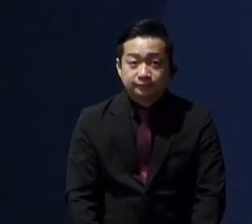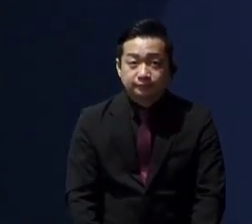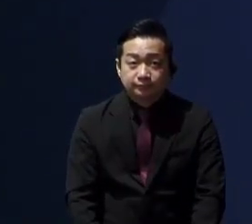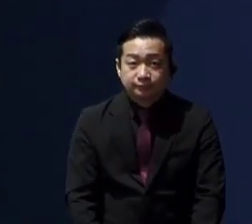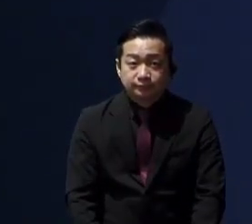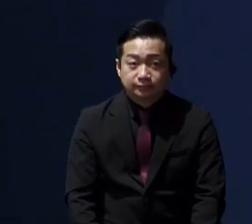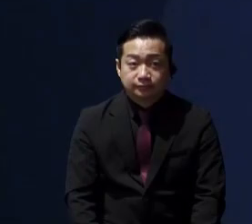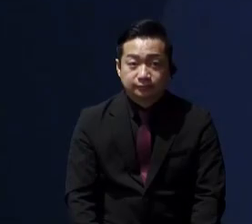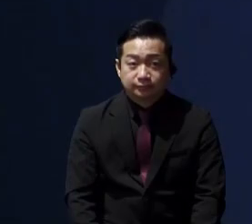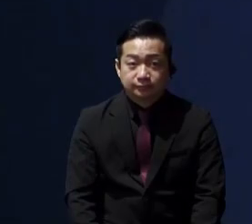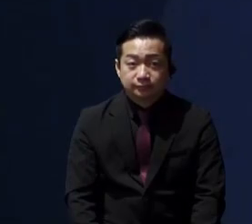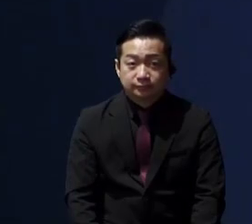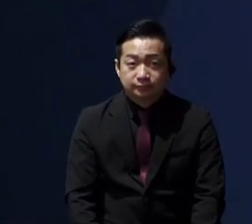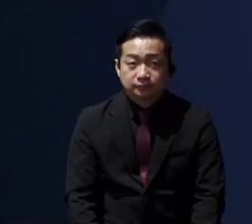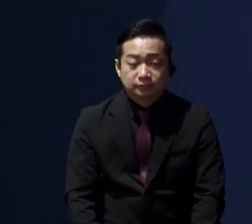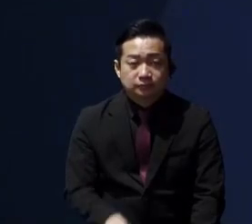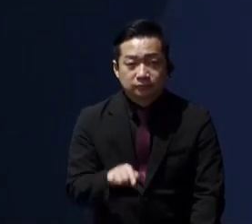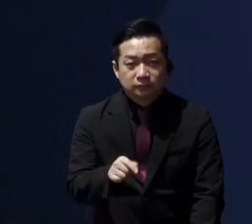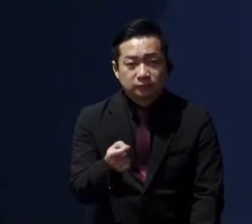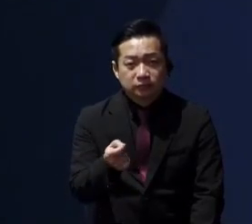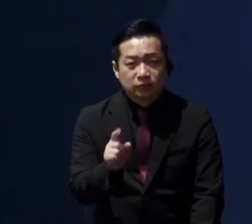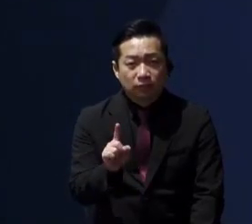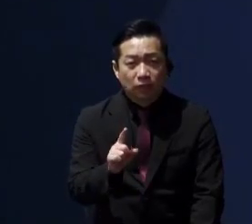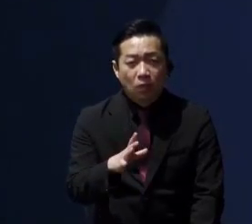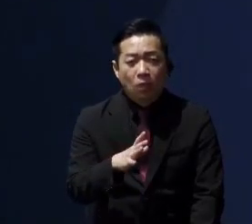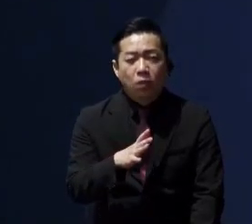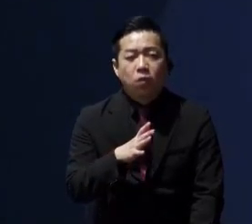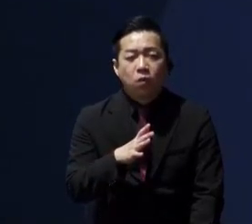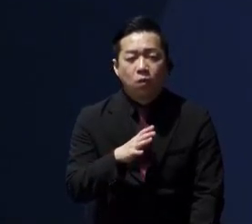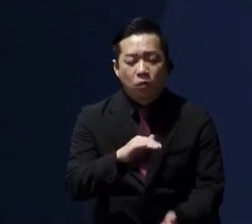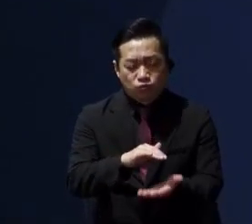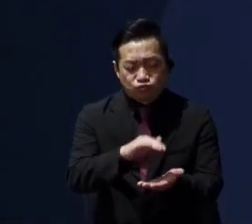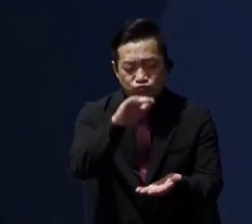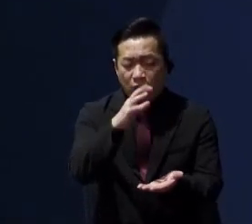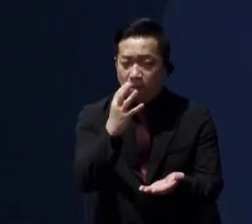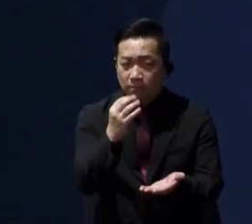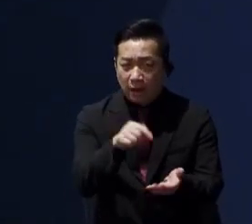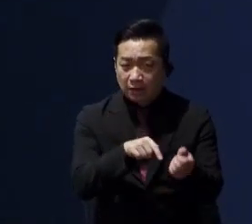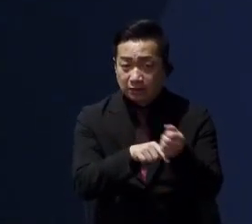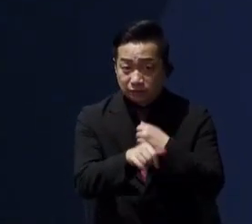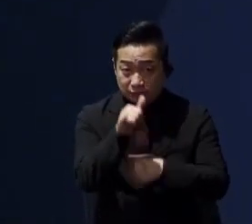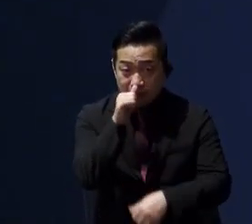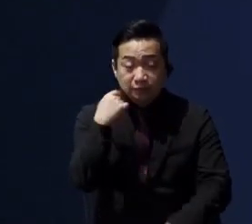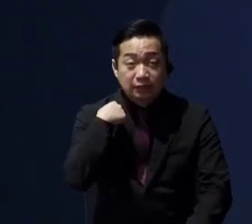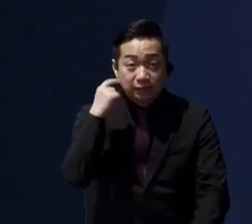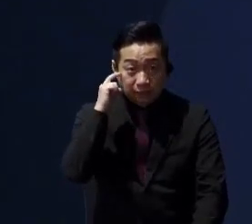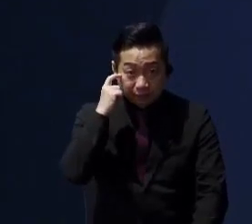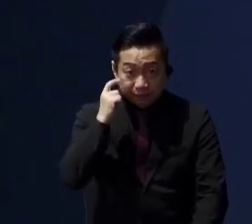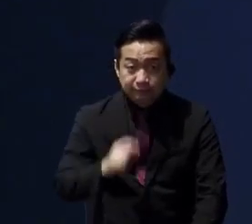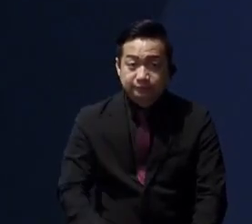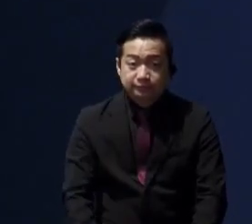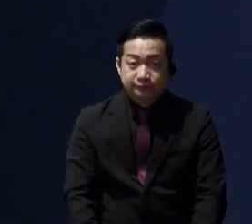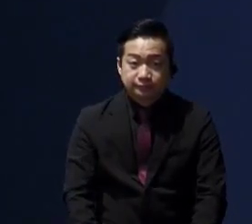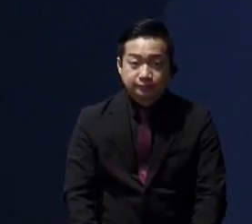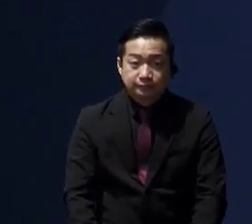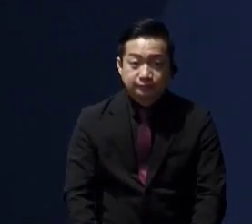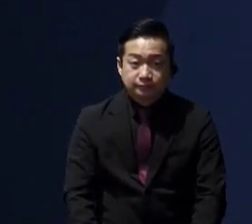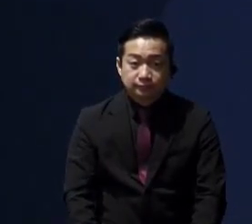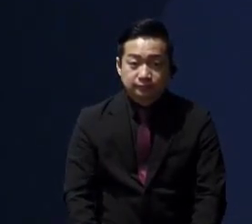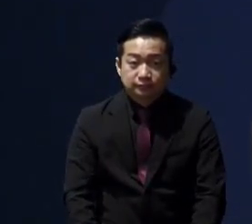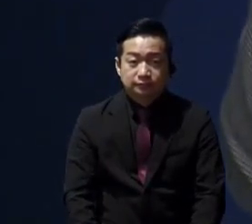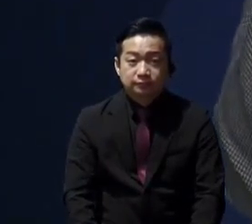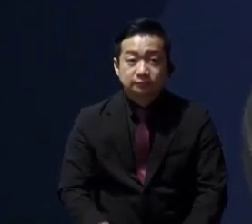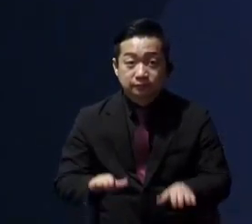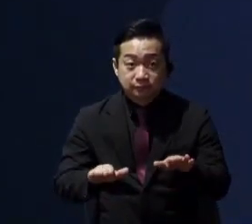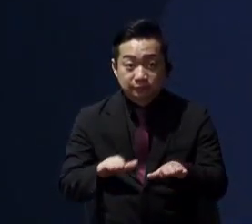think this is not small. Yeah, this study is under review. And actually,